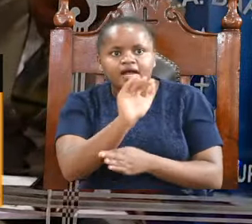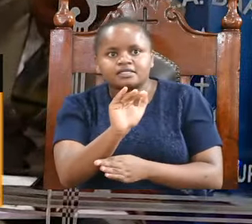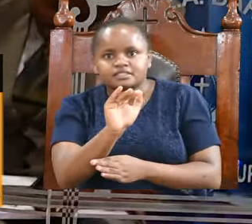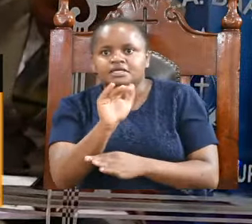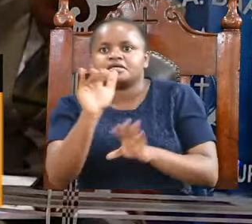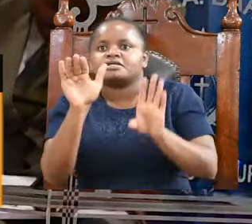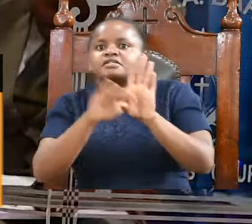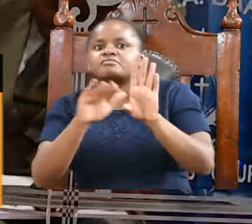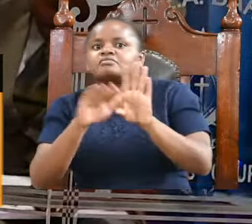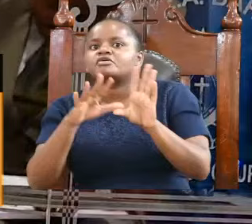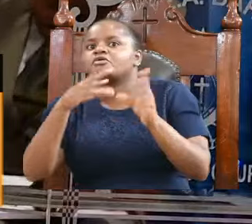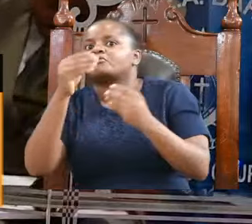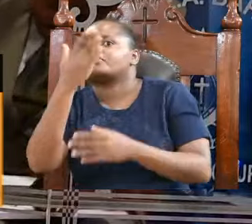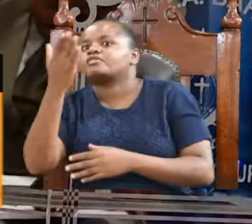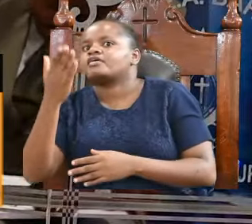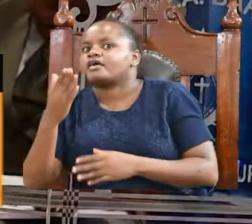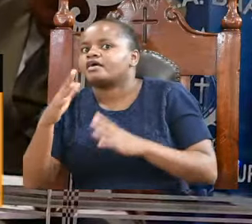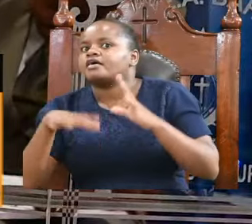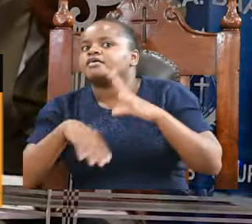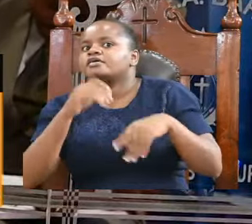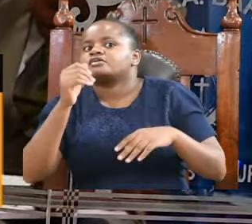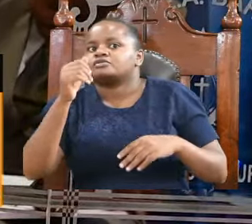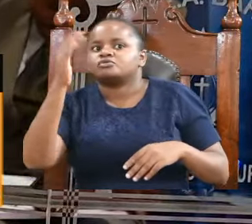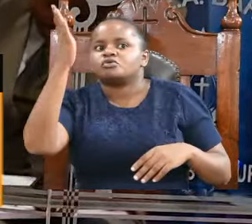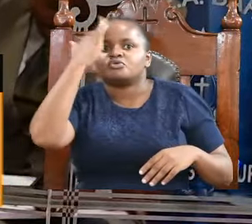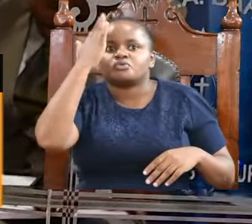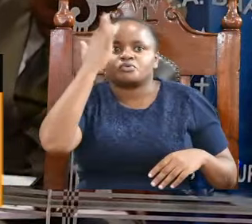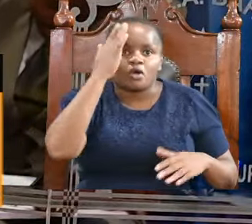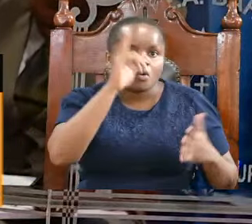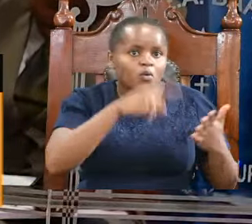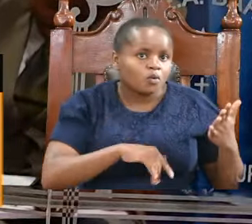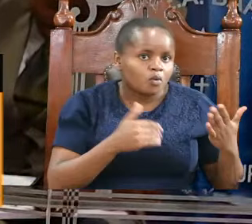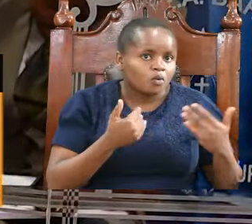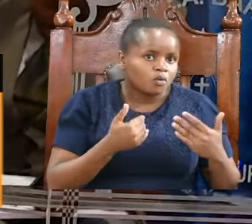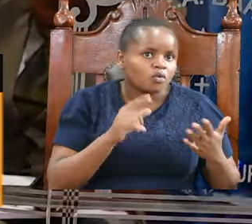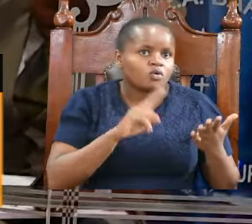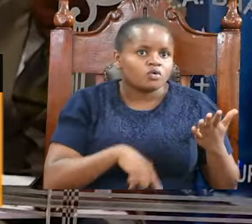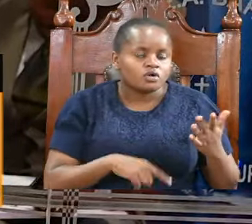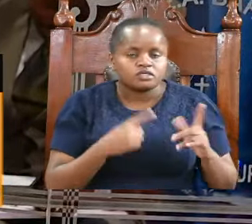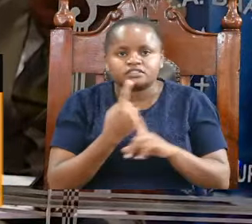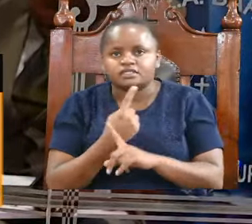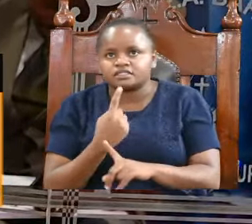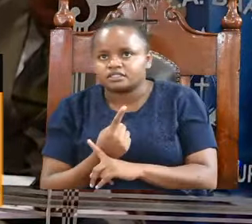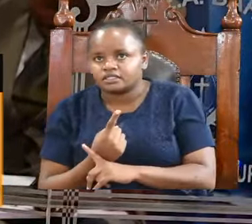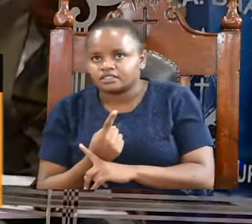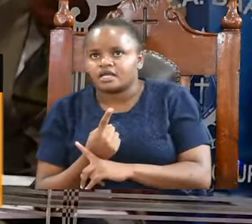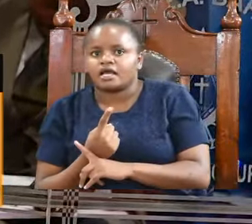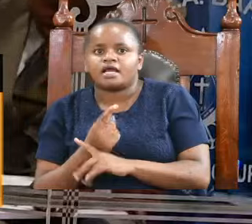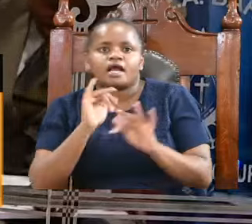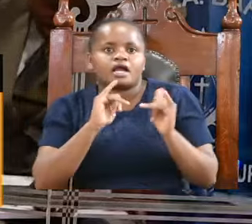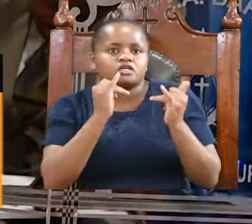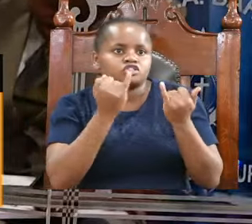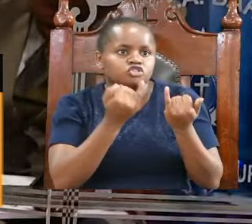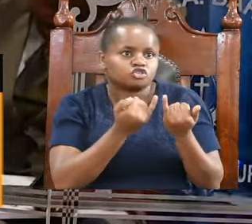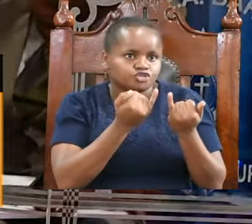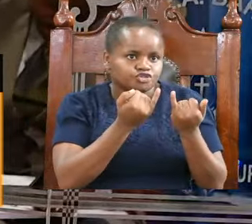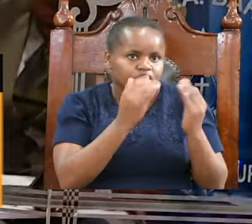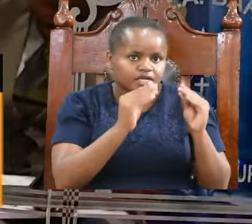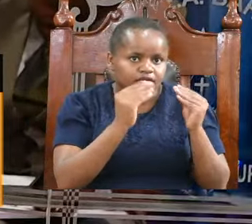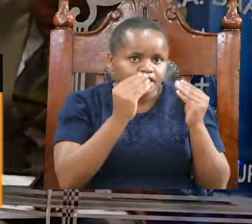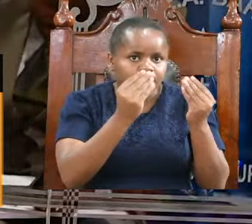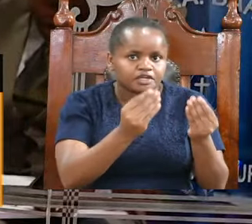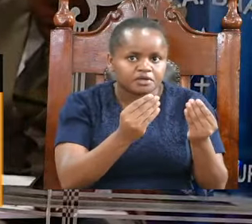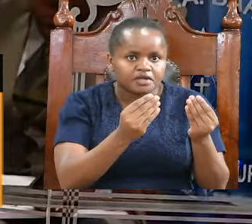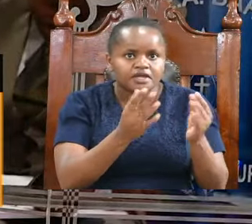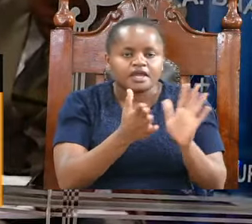by the tents to get to know what the bureau companies or institutions offer.